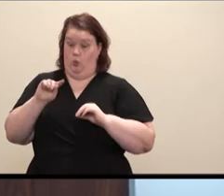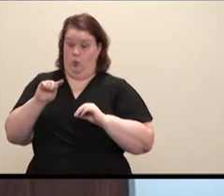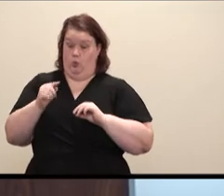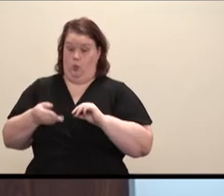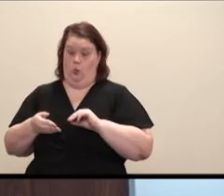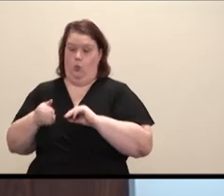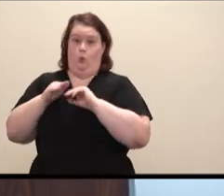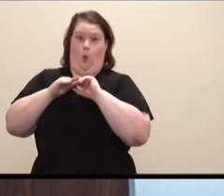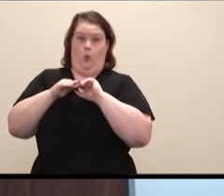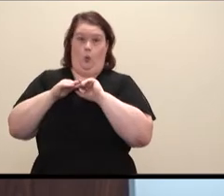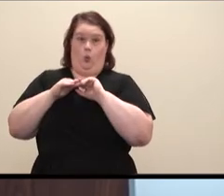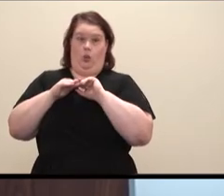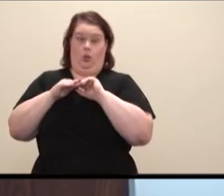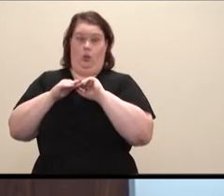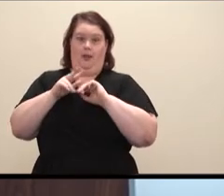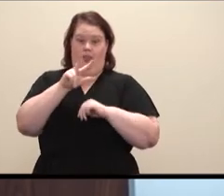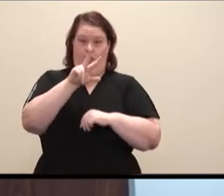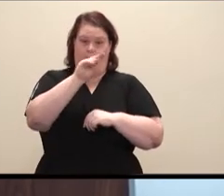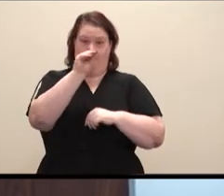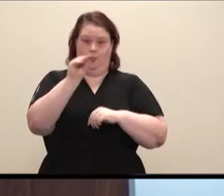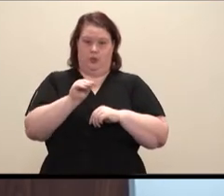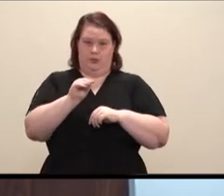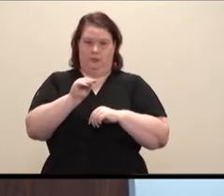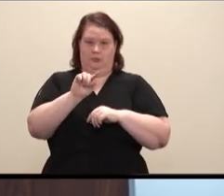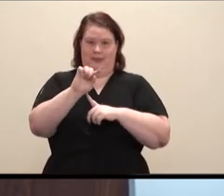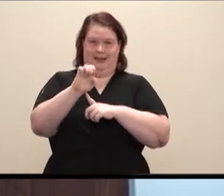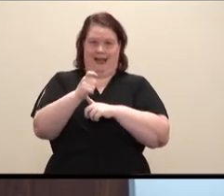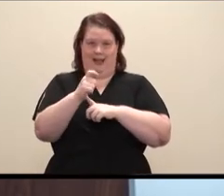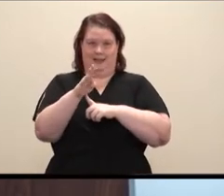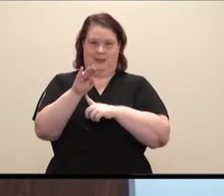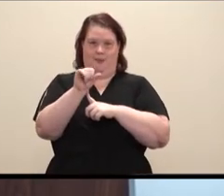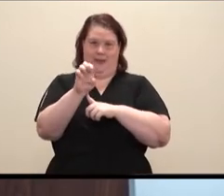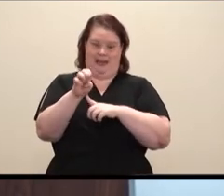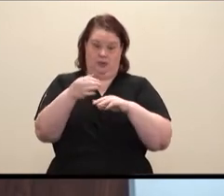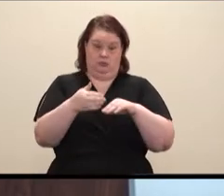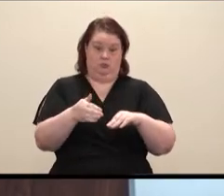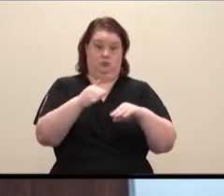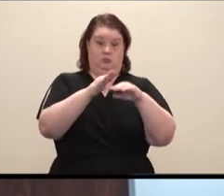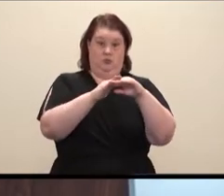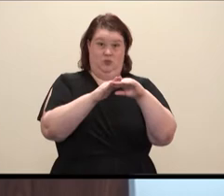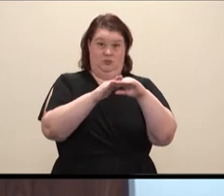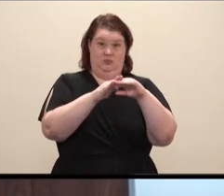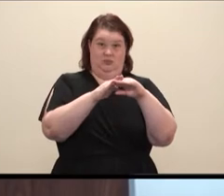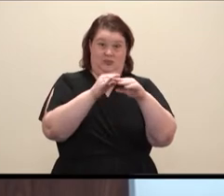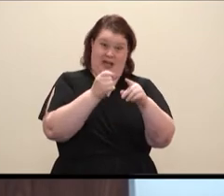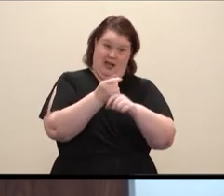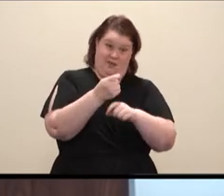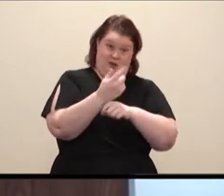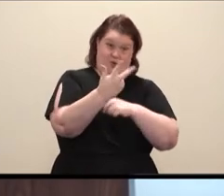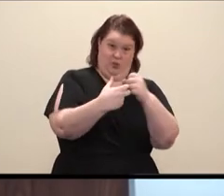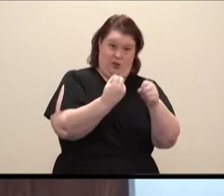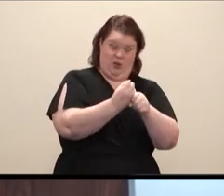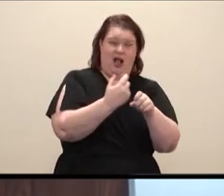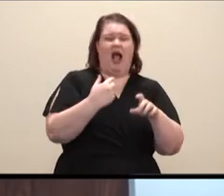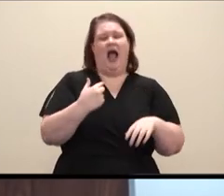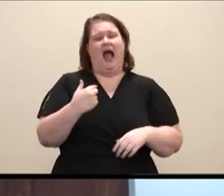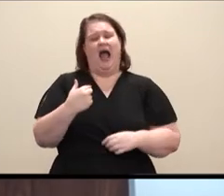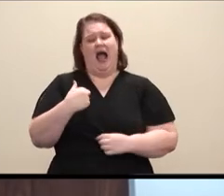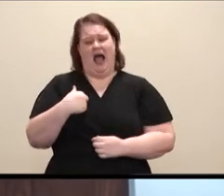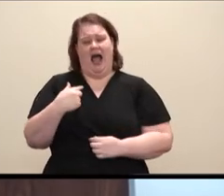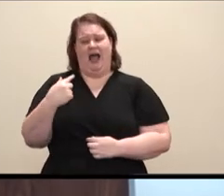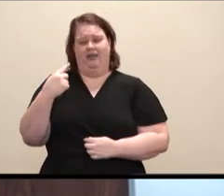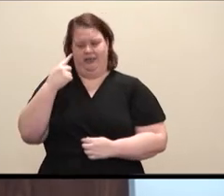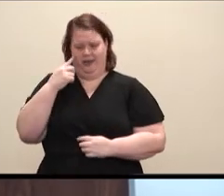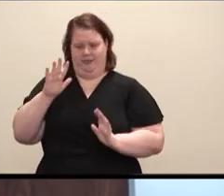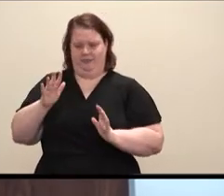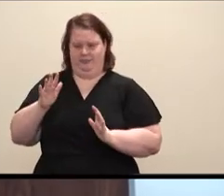year for only 3 years after that, and then holding it constant. I think that's very, very conservative. And then